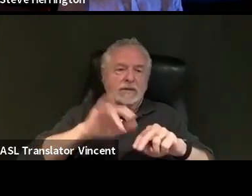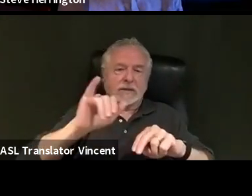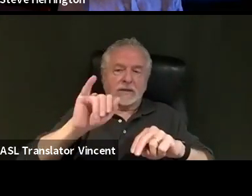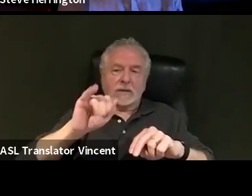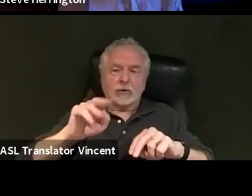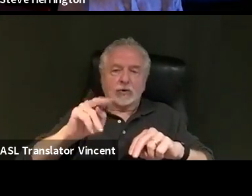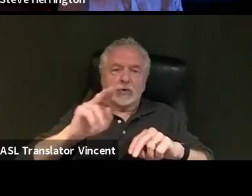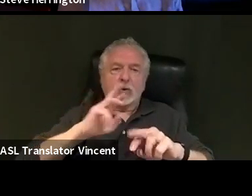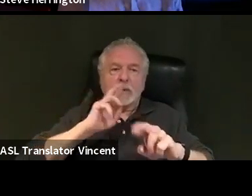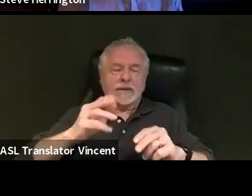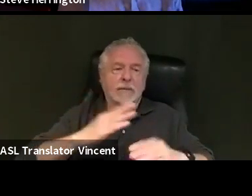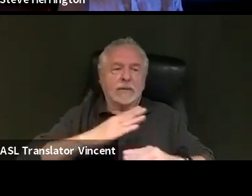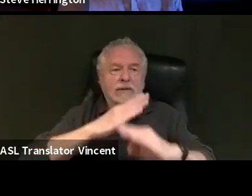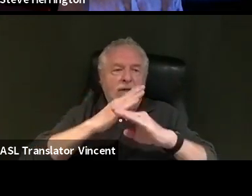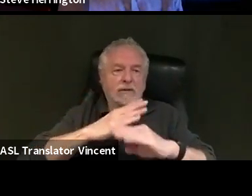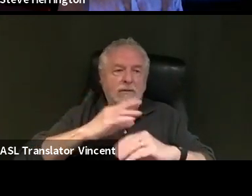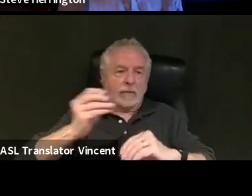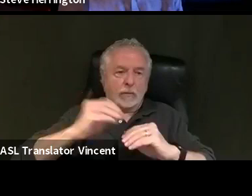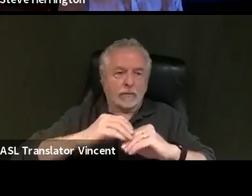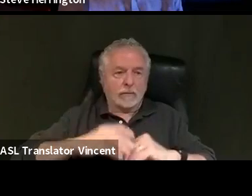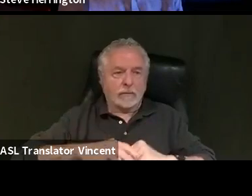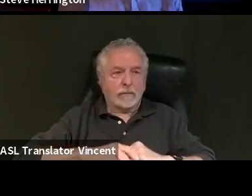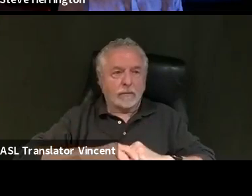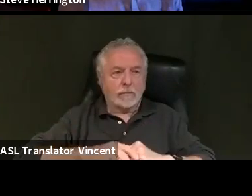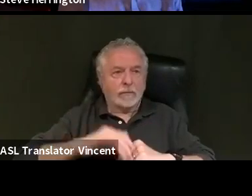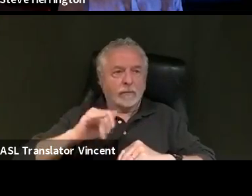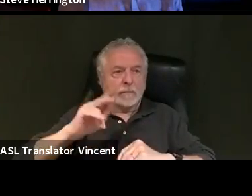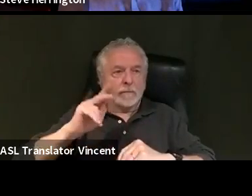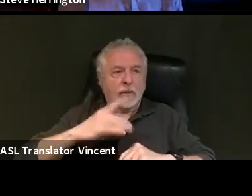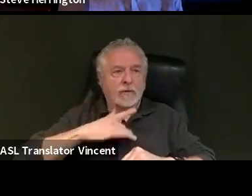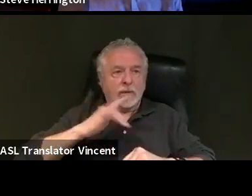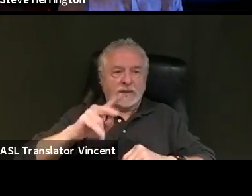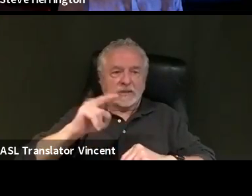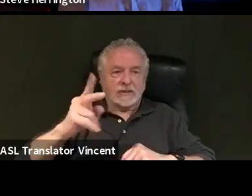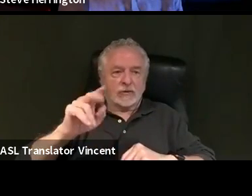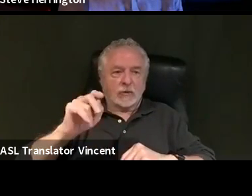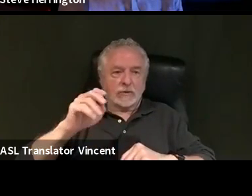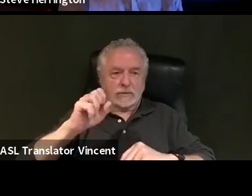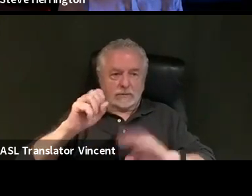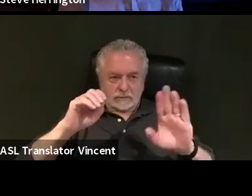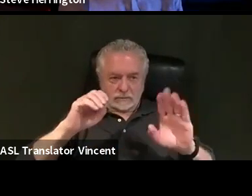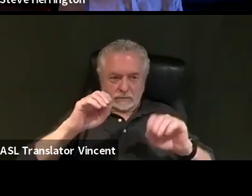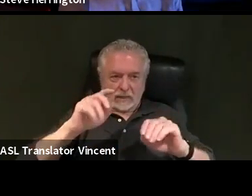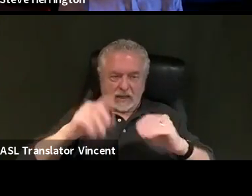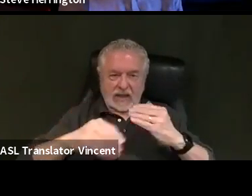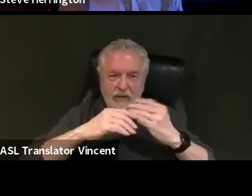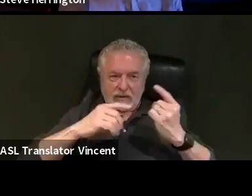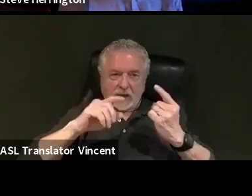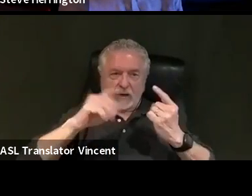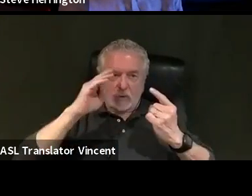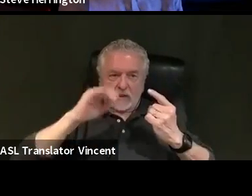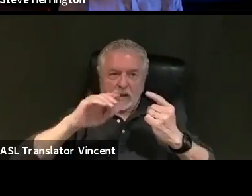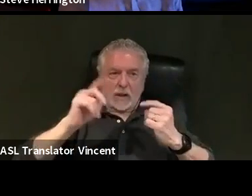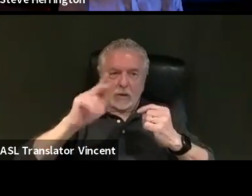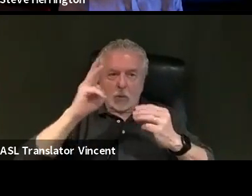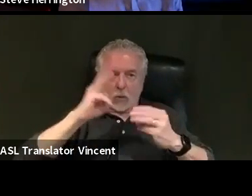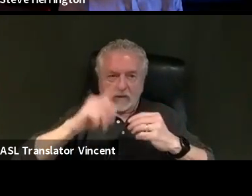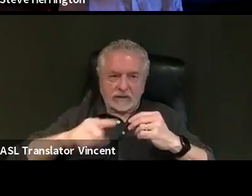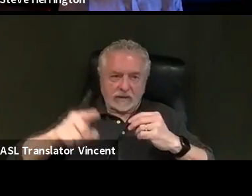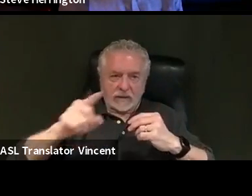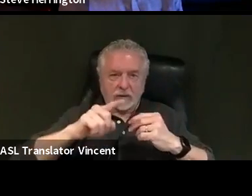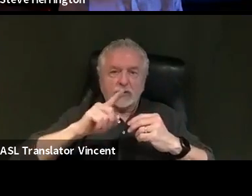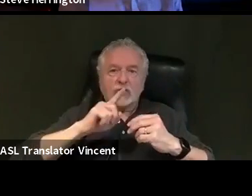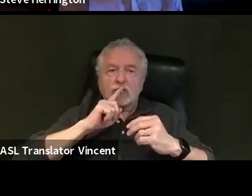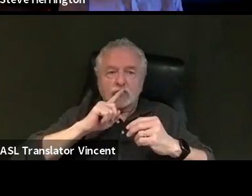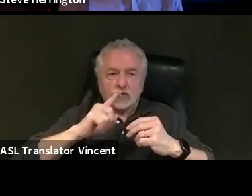response and protect even more. There's also a lot of concern about that second dose. If I may just add one thing, I know there's a lot of worry out there, and it's